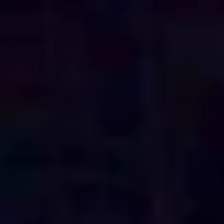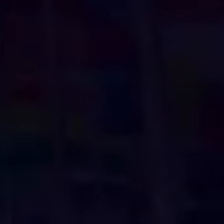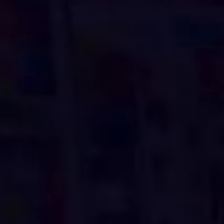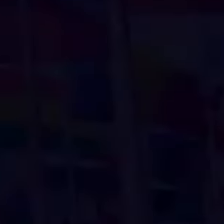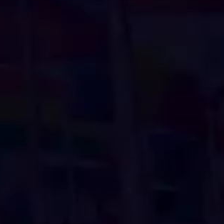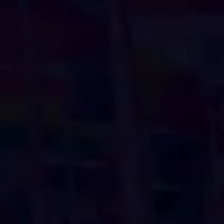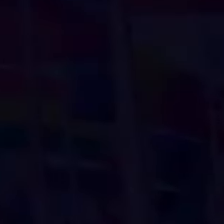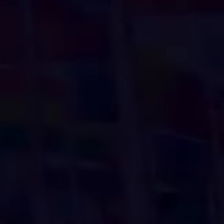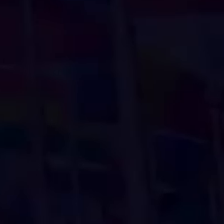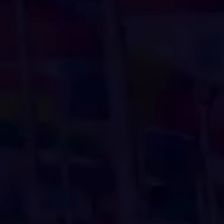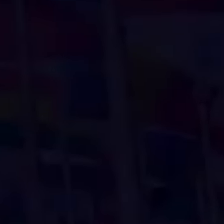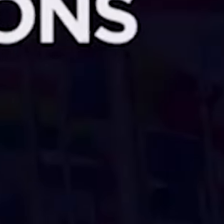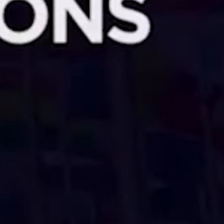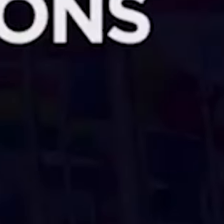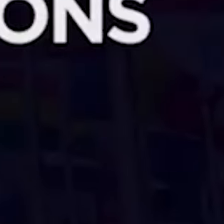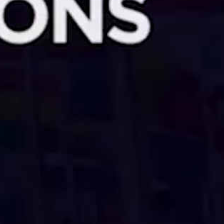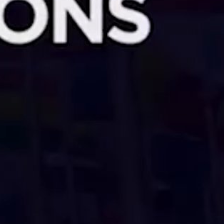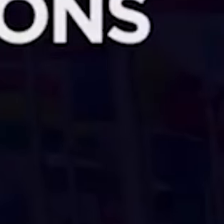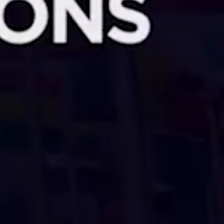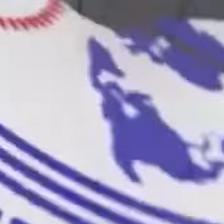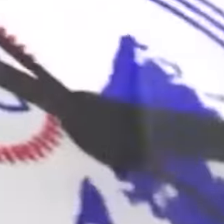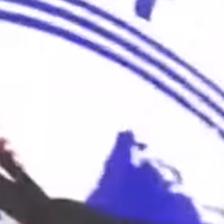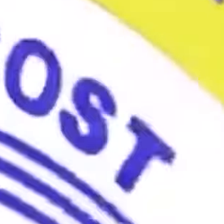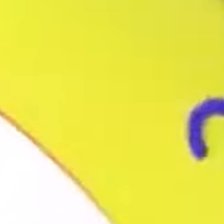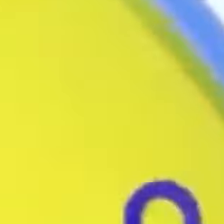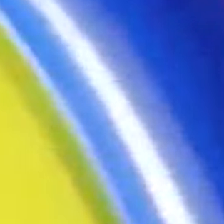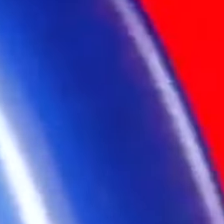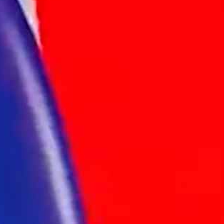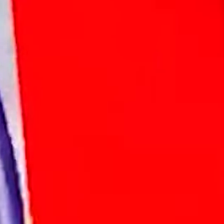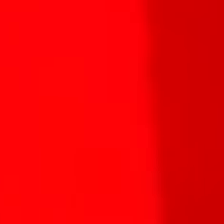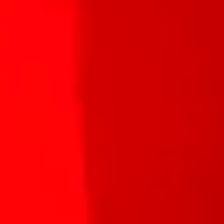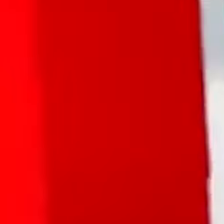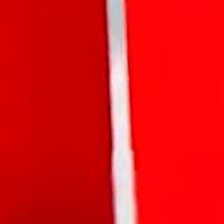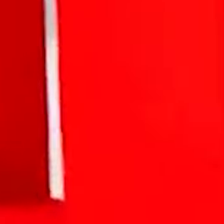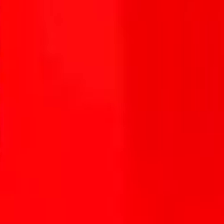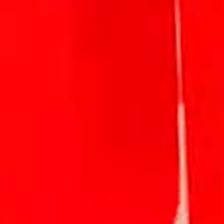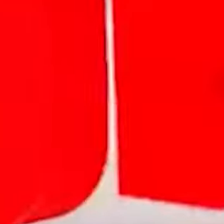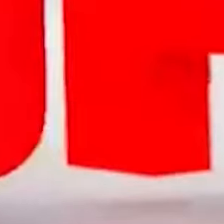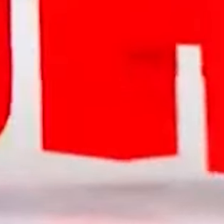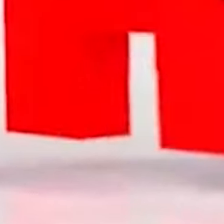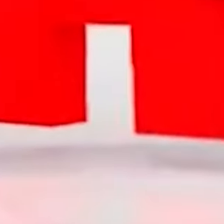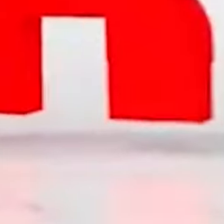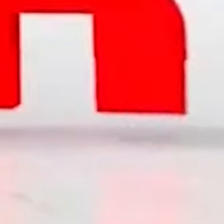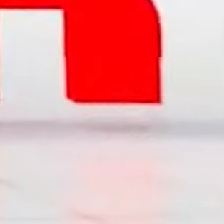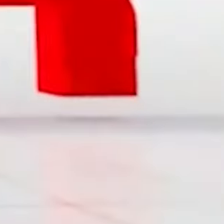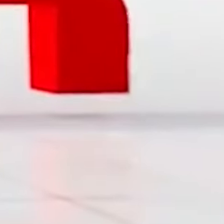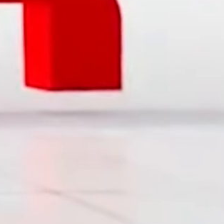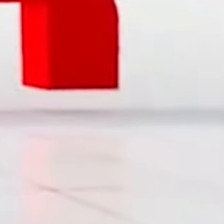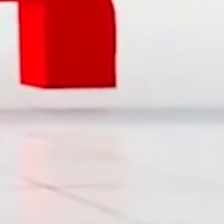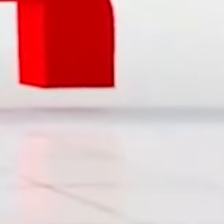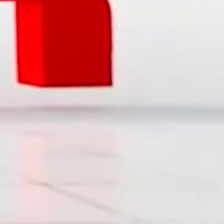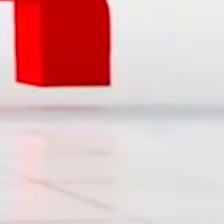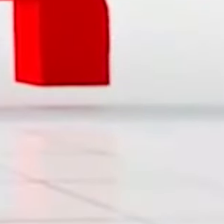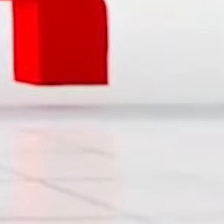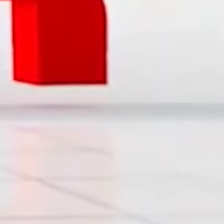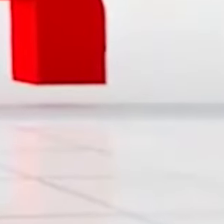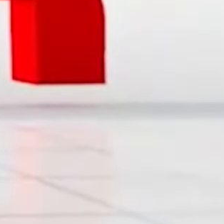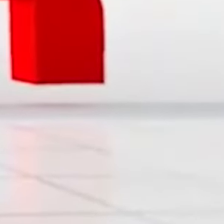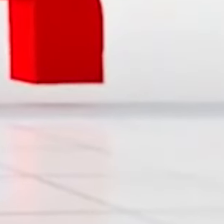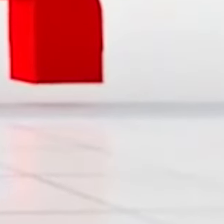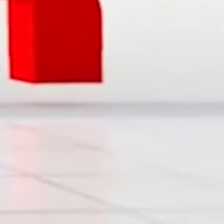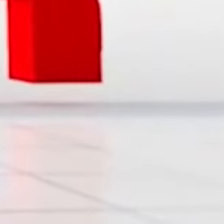agenda. To possess the nations. Welcome to an equipping center of the word and prayer on